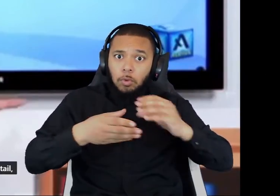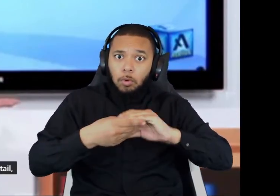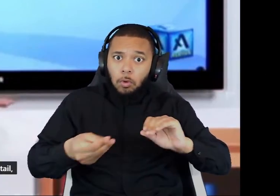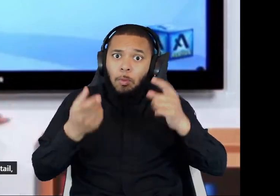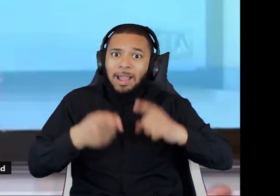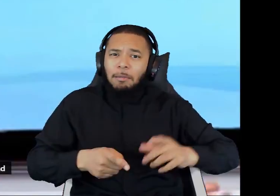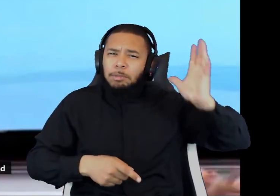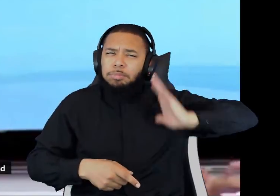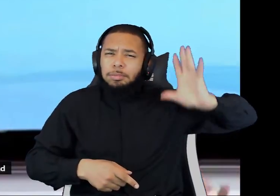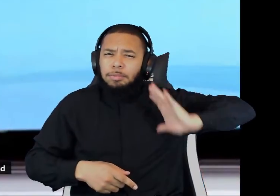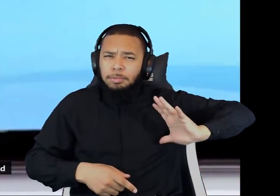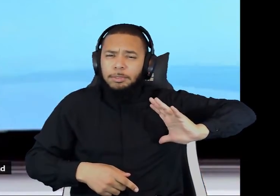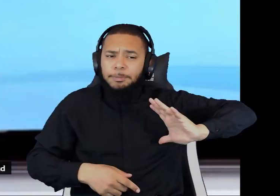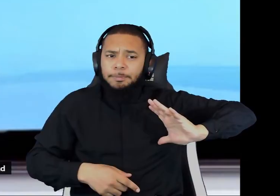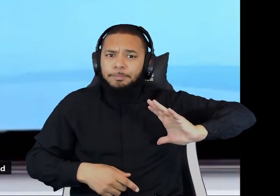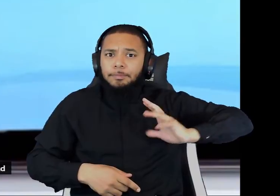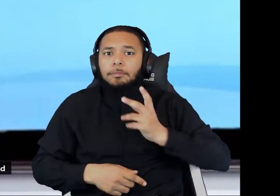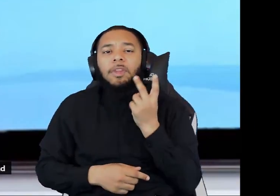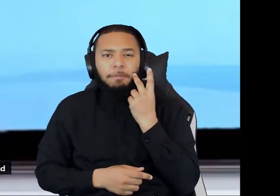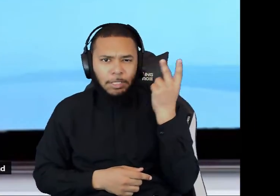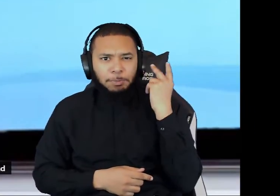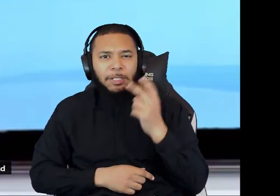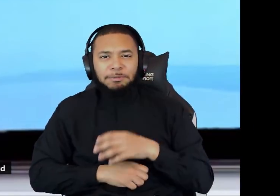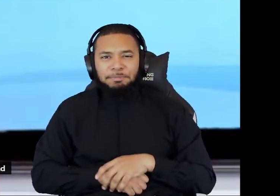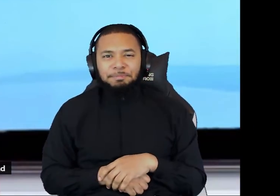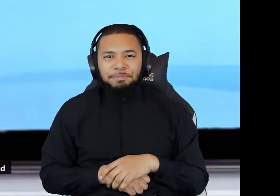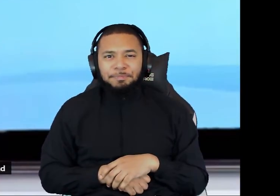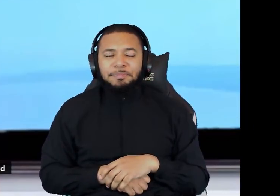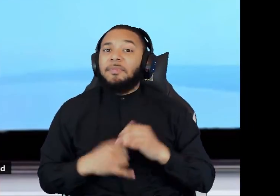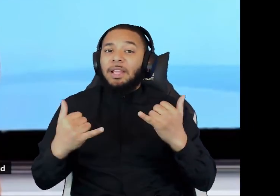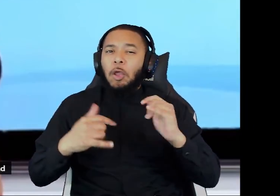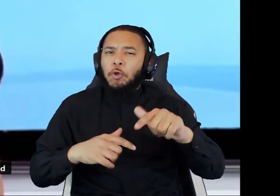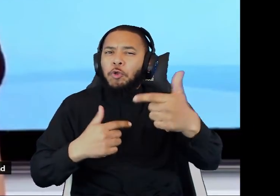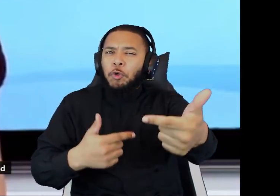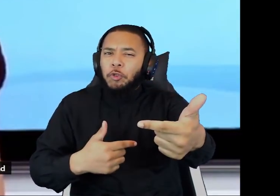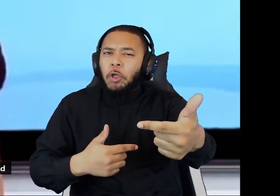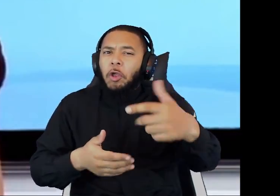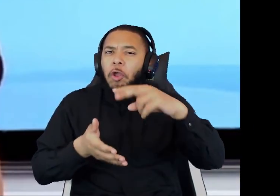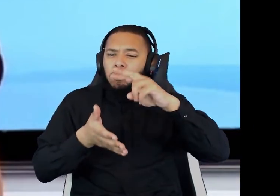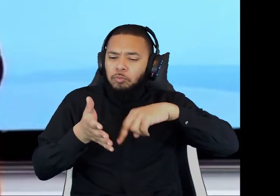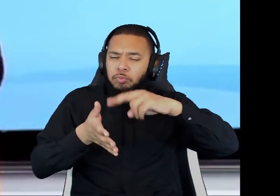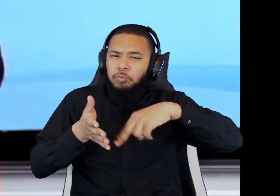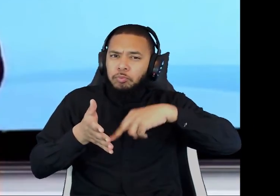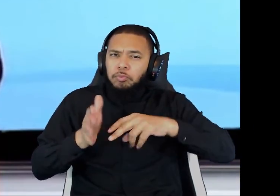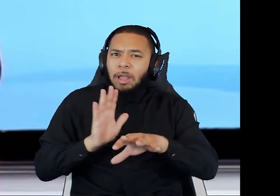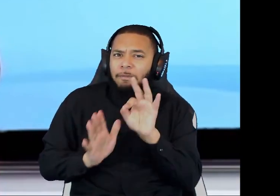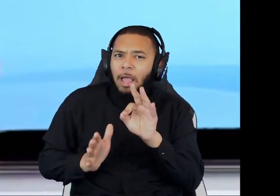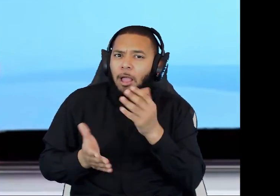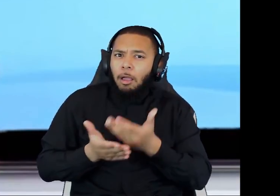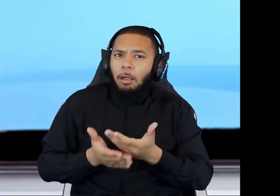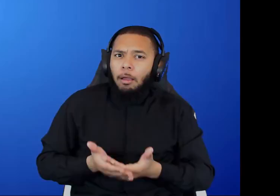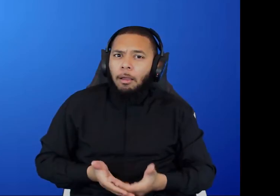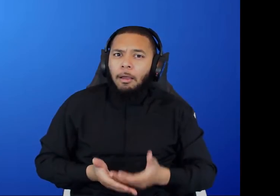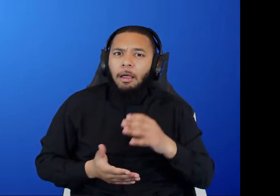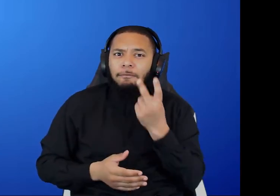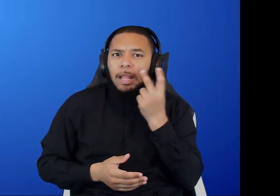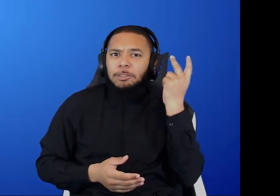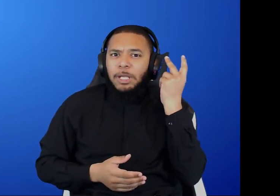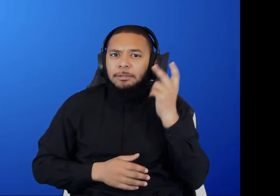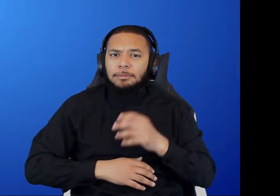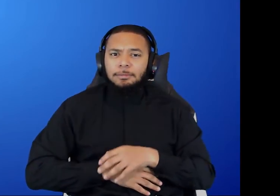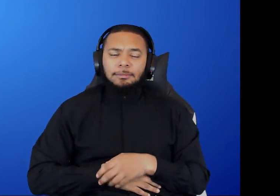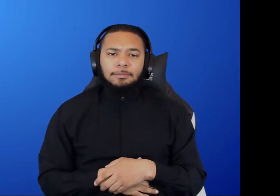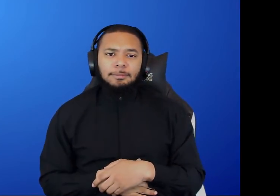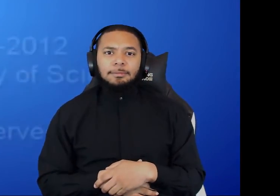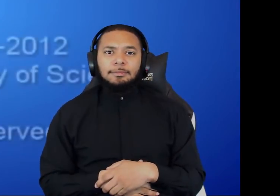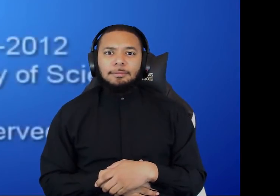happened before. Flashback. Now read the story and find some evidence of flashback.